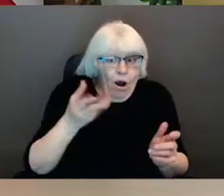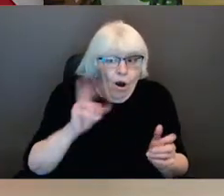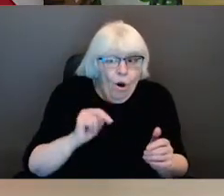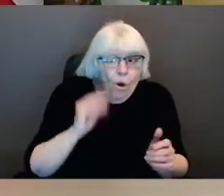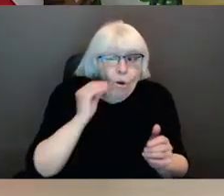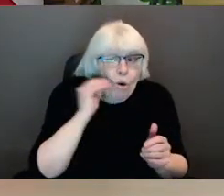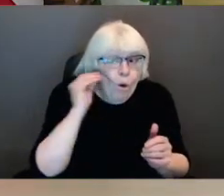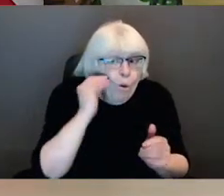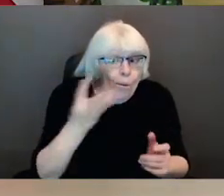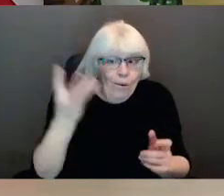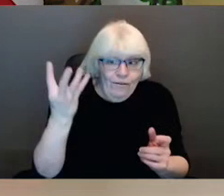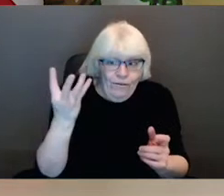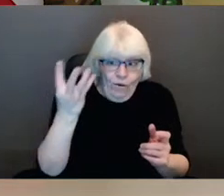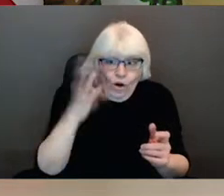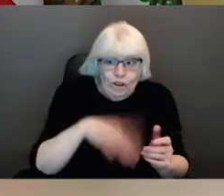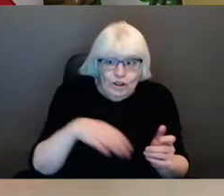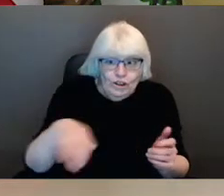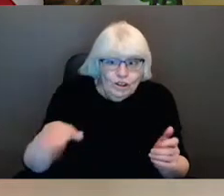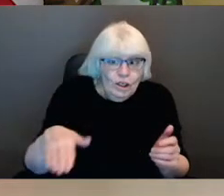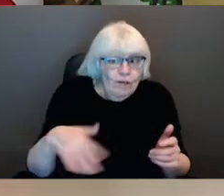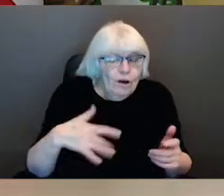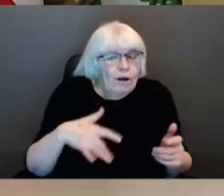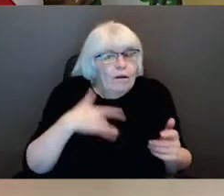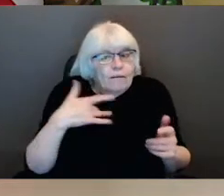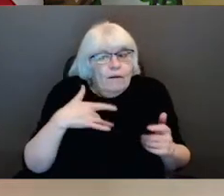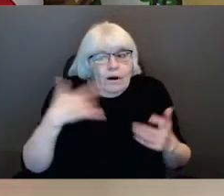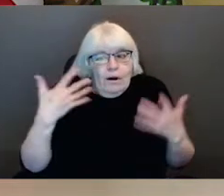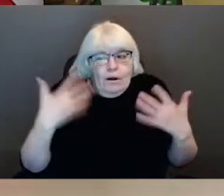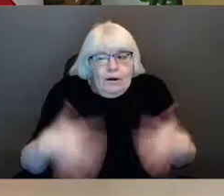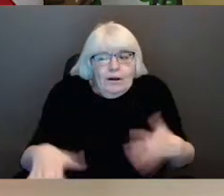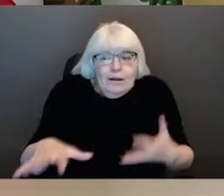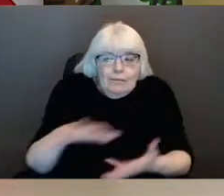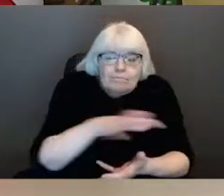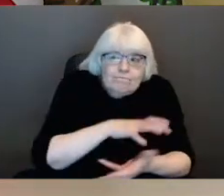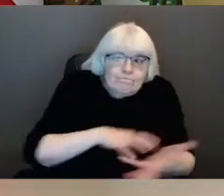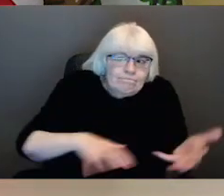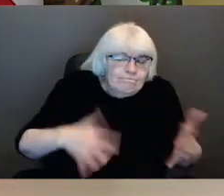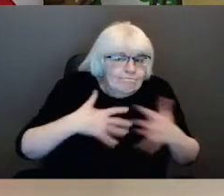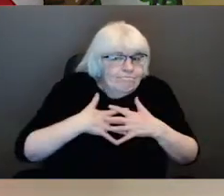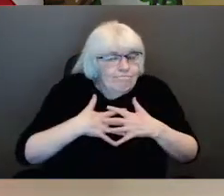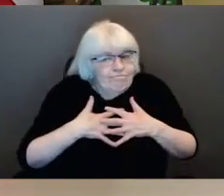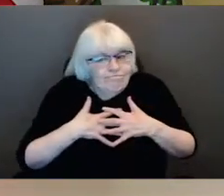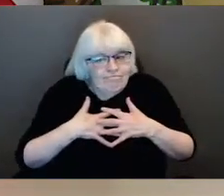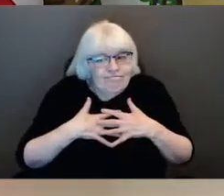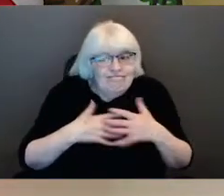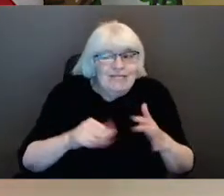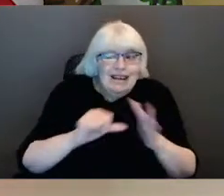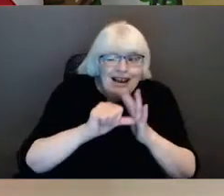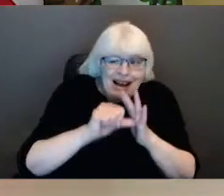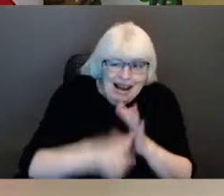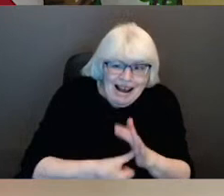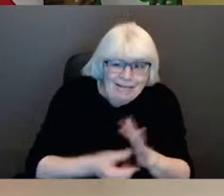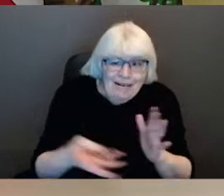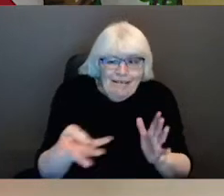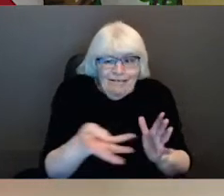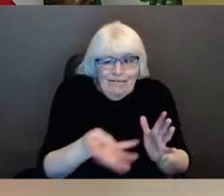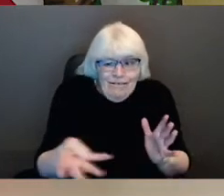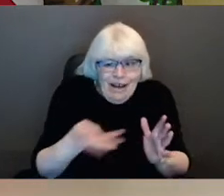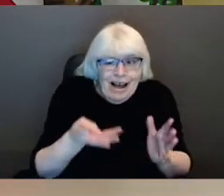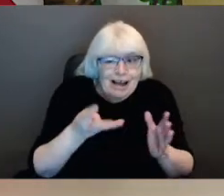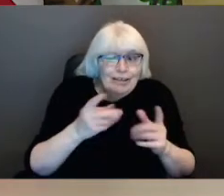mixed feelings, but I certainly have wanted to reemphasize with them the importance of wearing their masks in